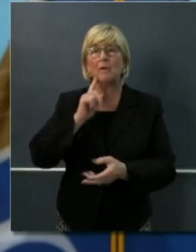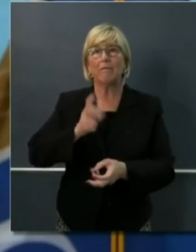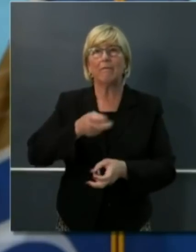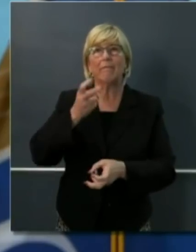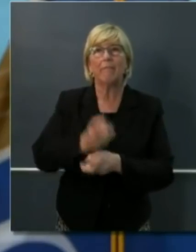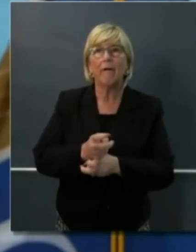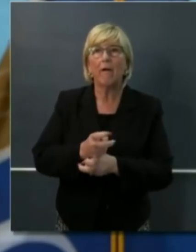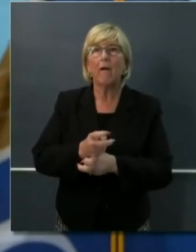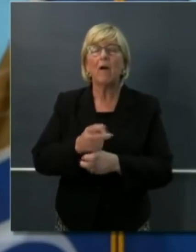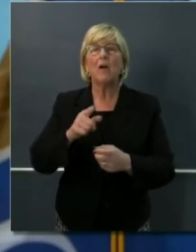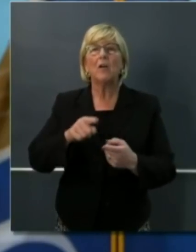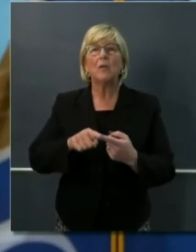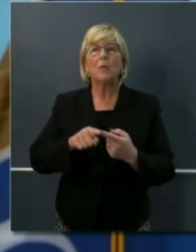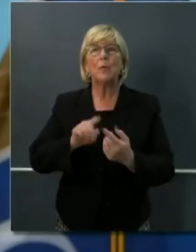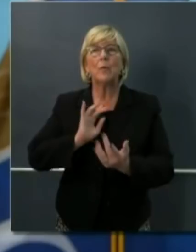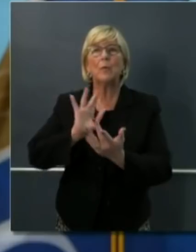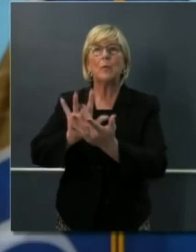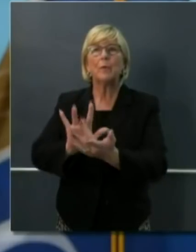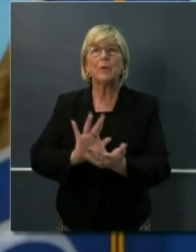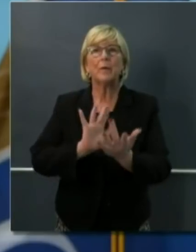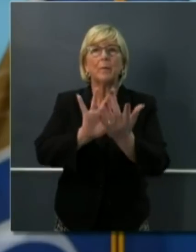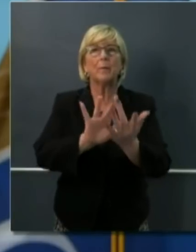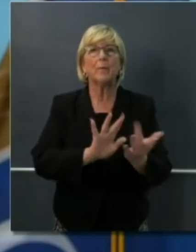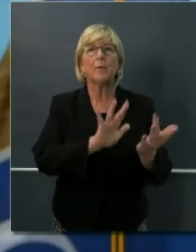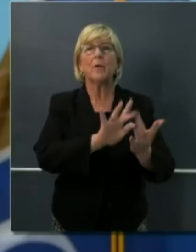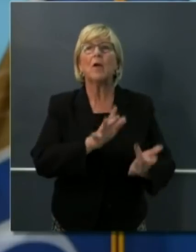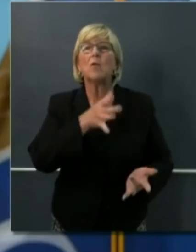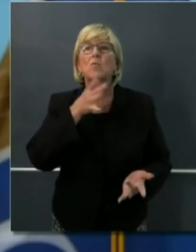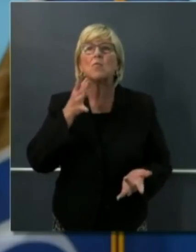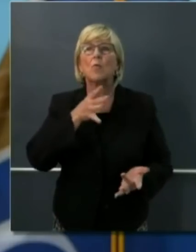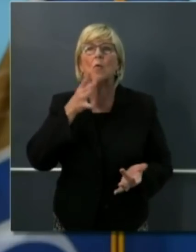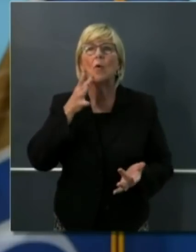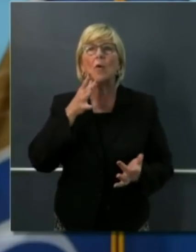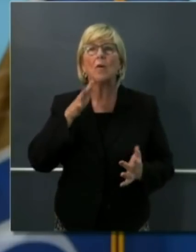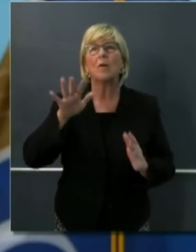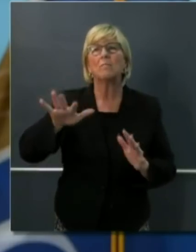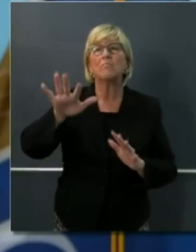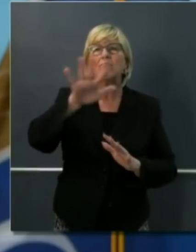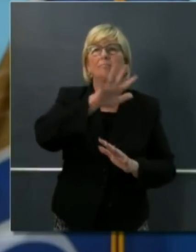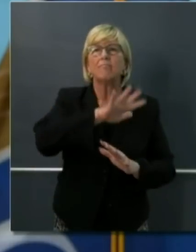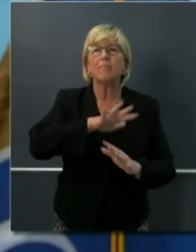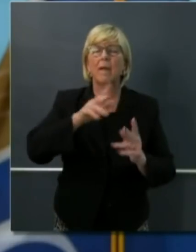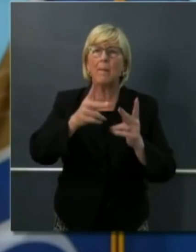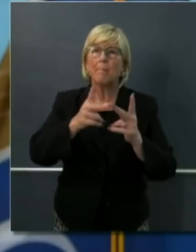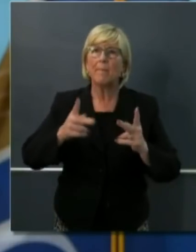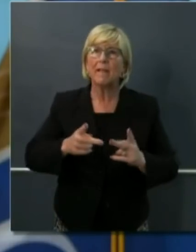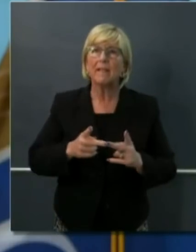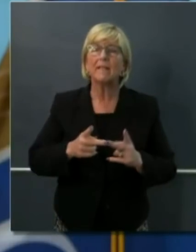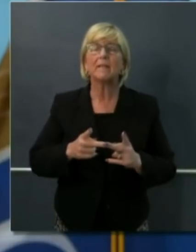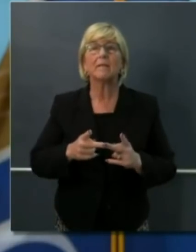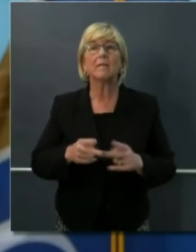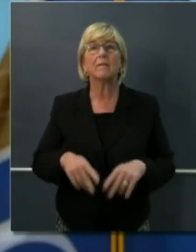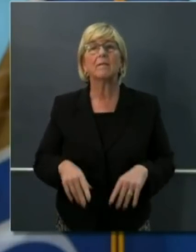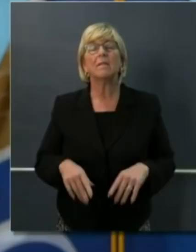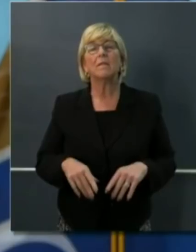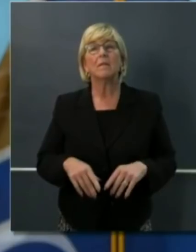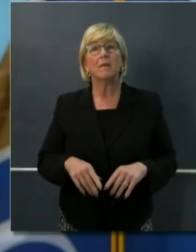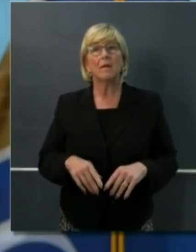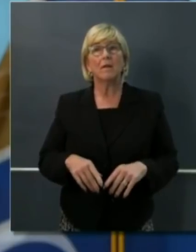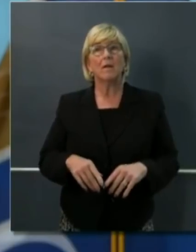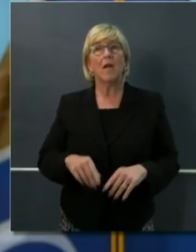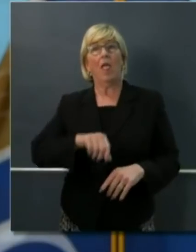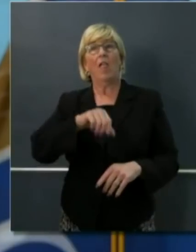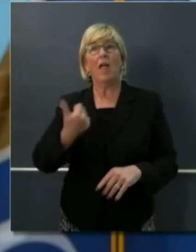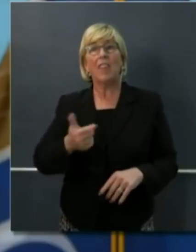to rural and remote parts of this state and getting up testing sites and making them available. One of the other vexing